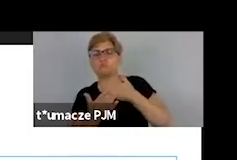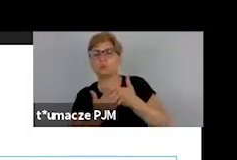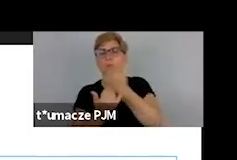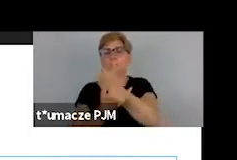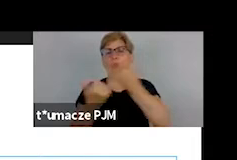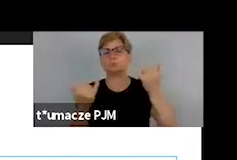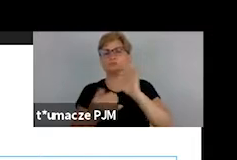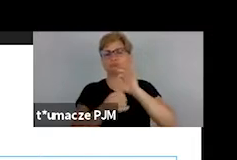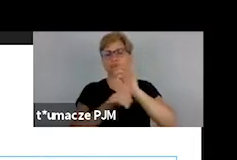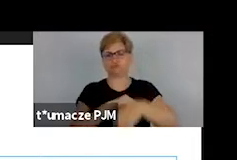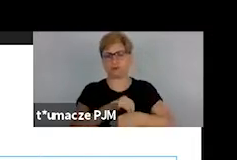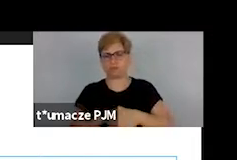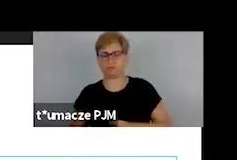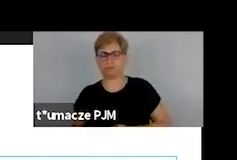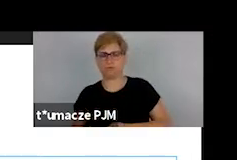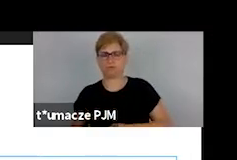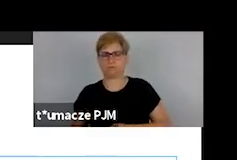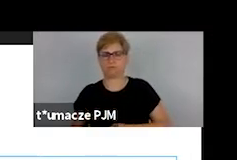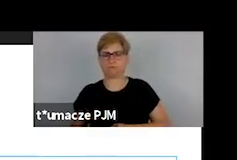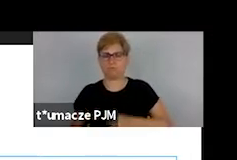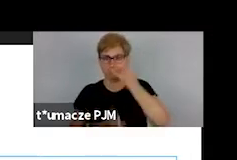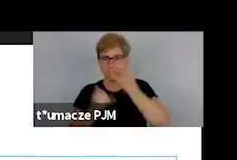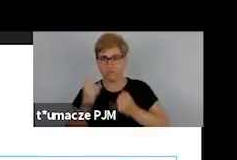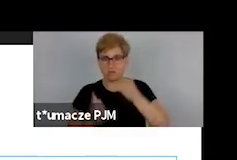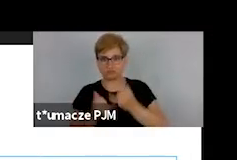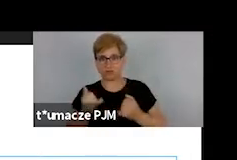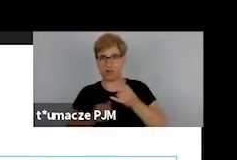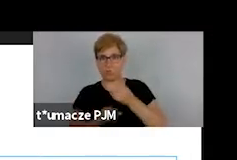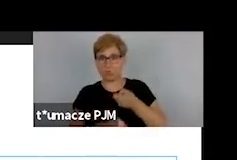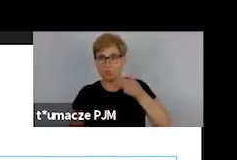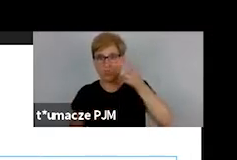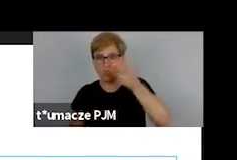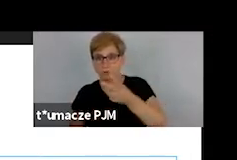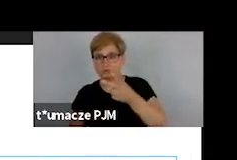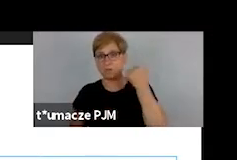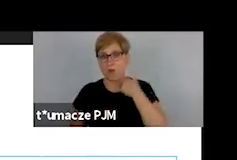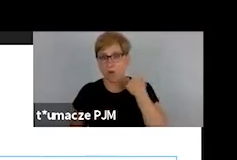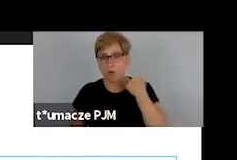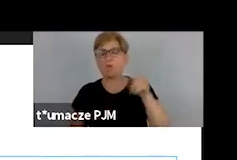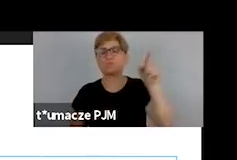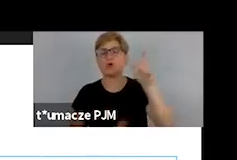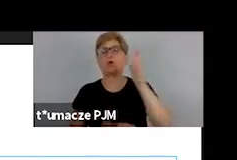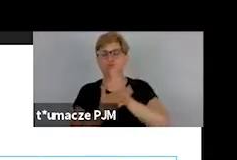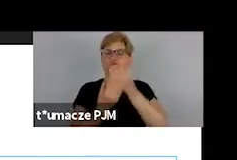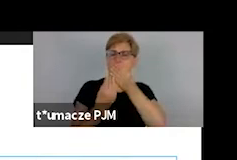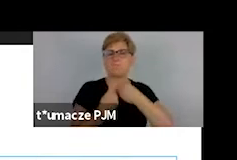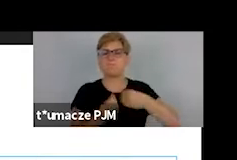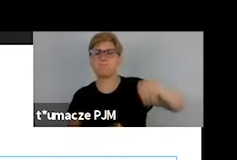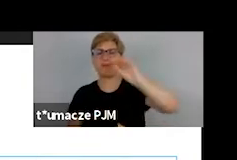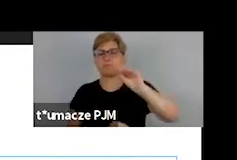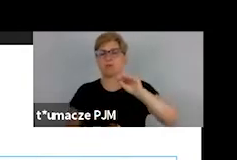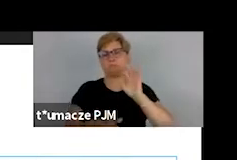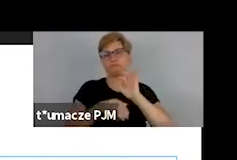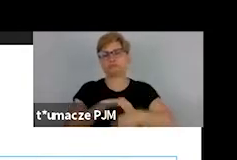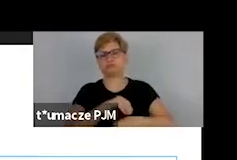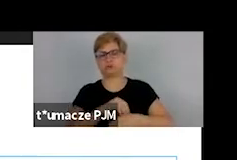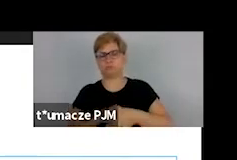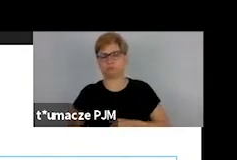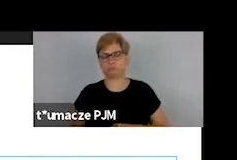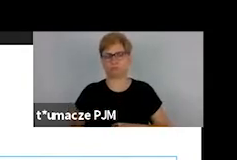They're open well before the legal hour. They sell to children, and they allow people to drink to the point of